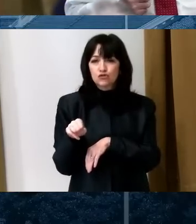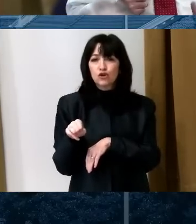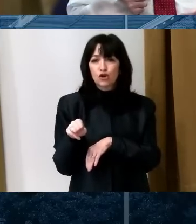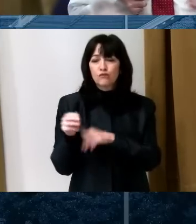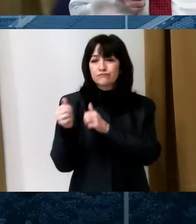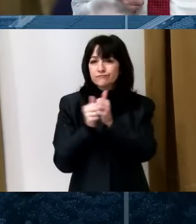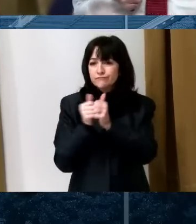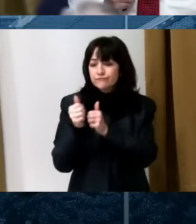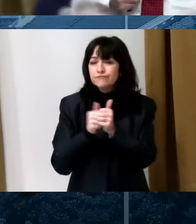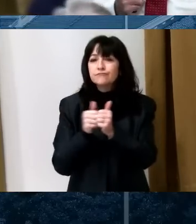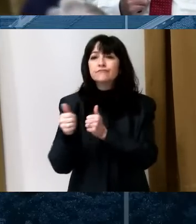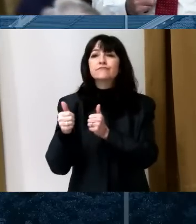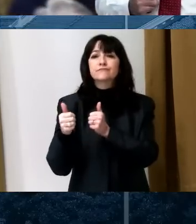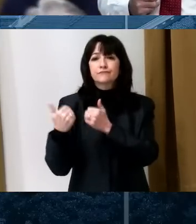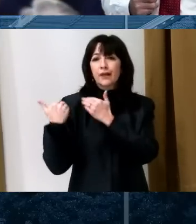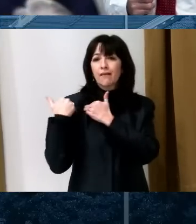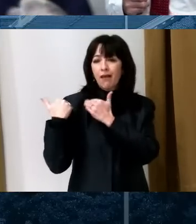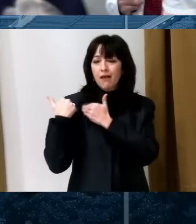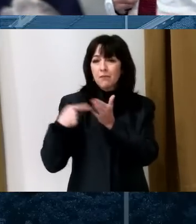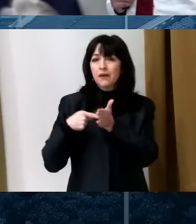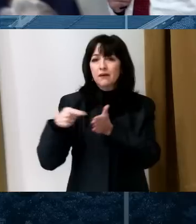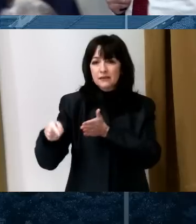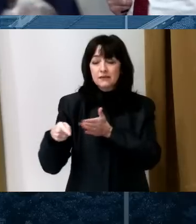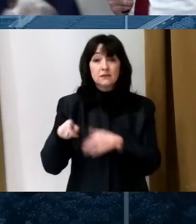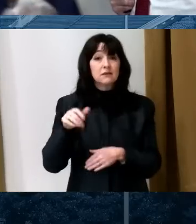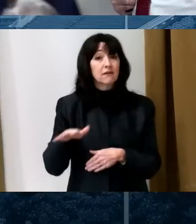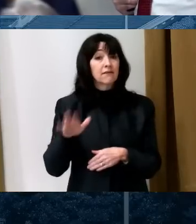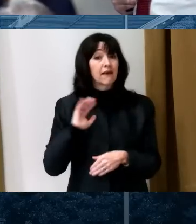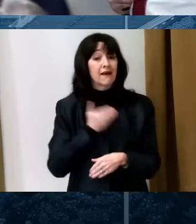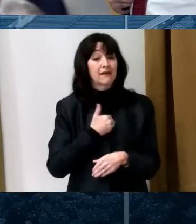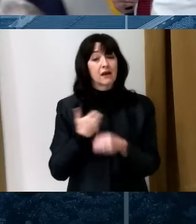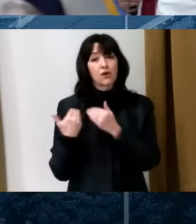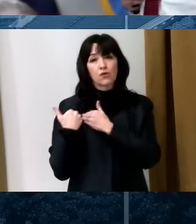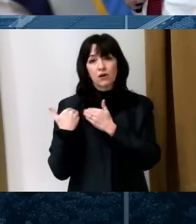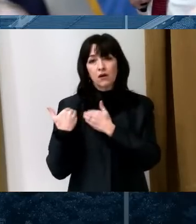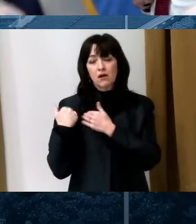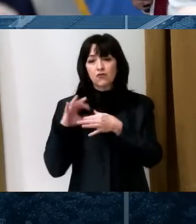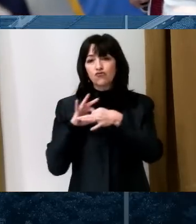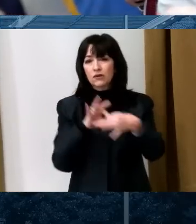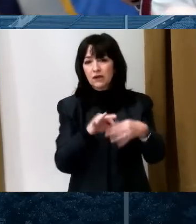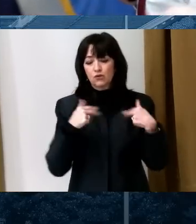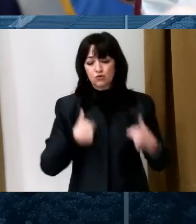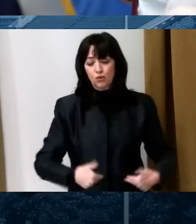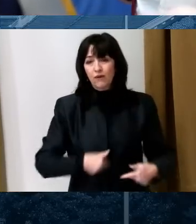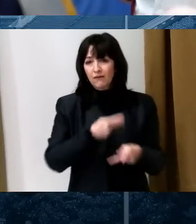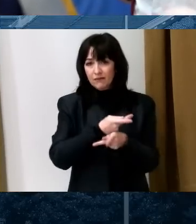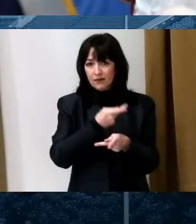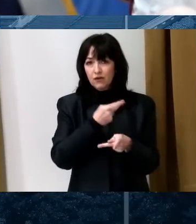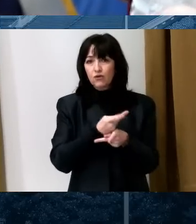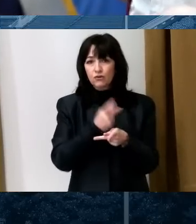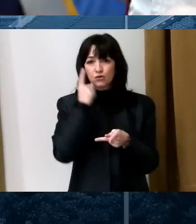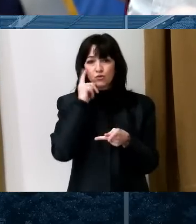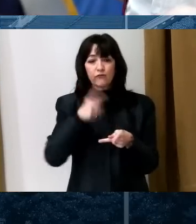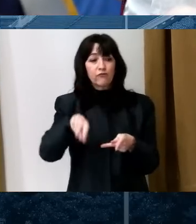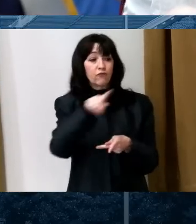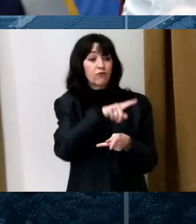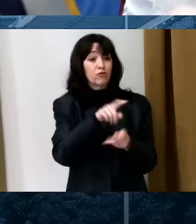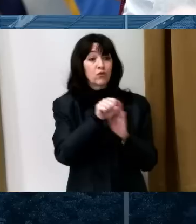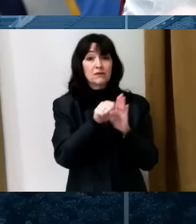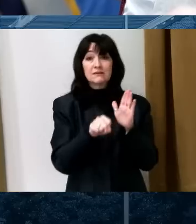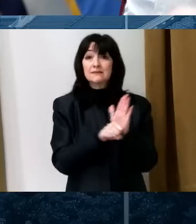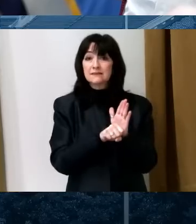that. It's mostly about obligations that we have in healthcare for state retirees, and then